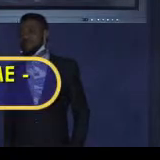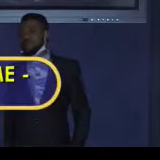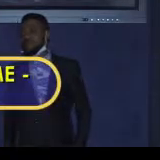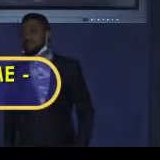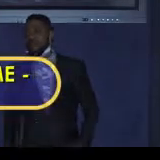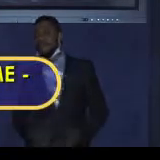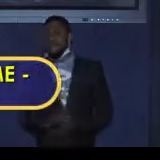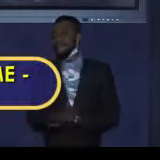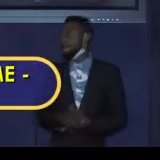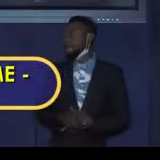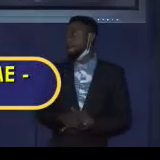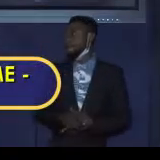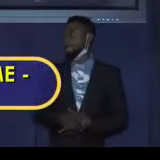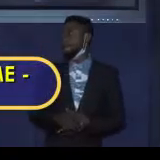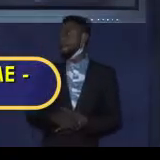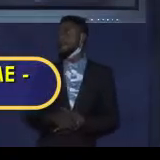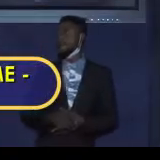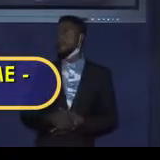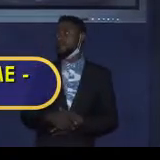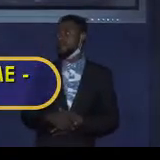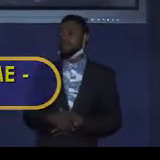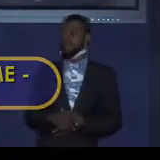Oh yeah.